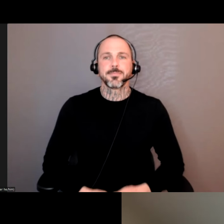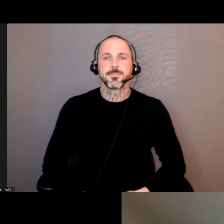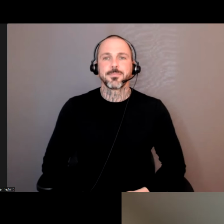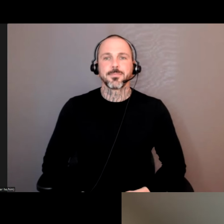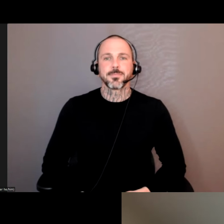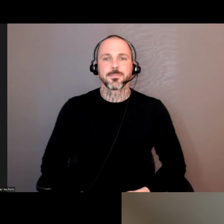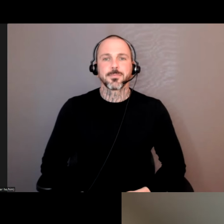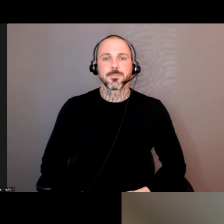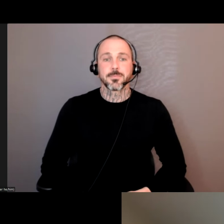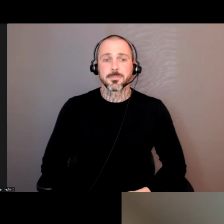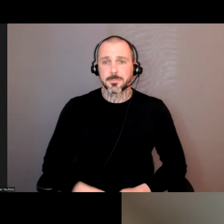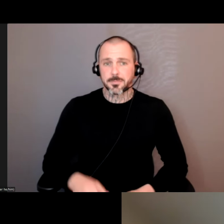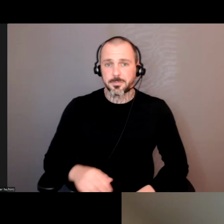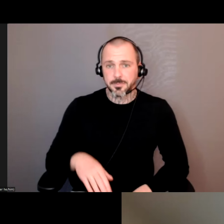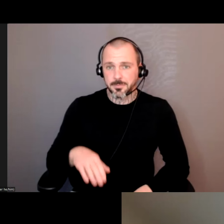Jeff, are you sharing your screen?